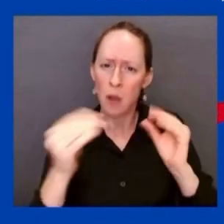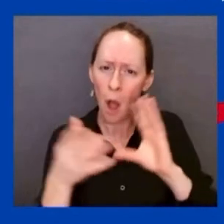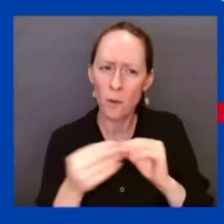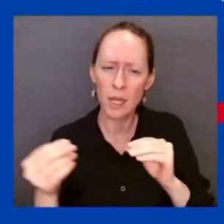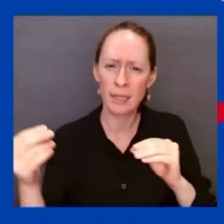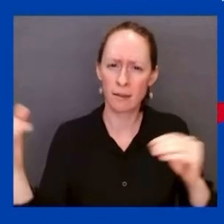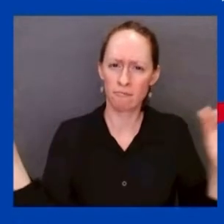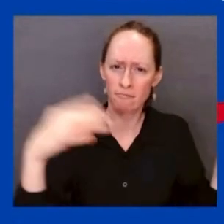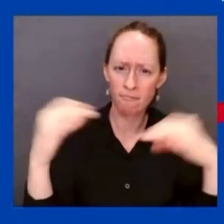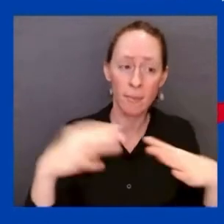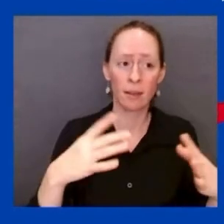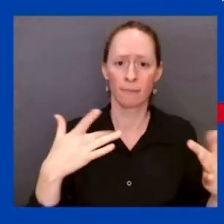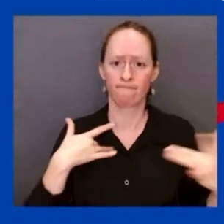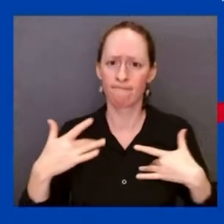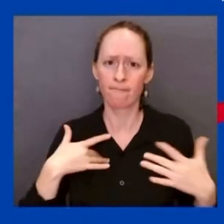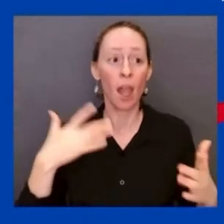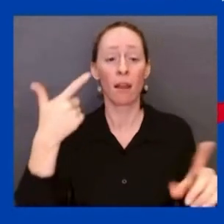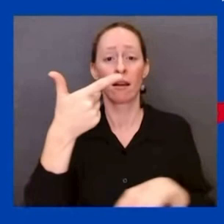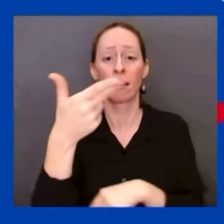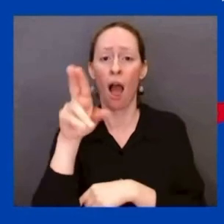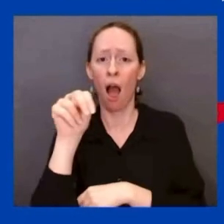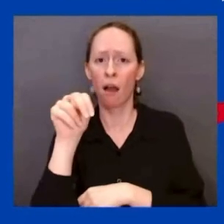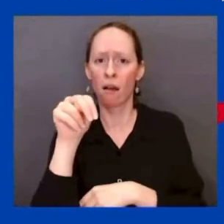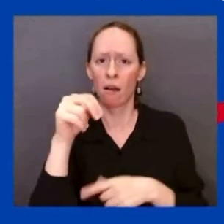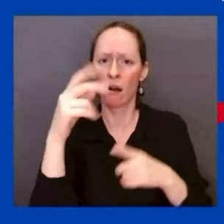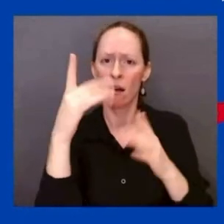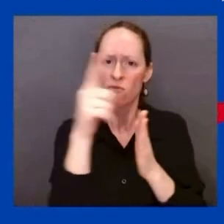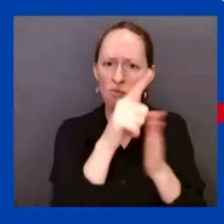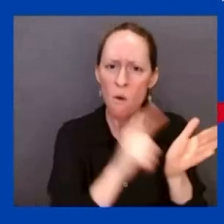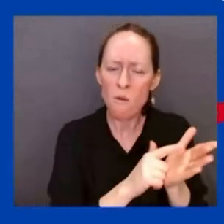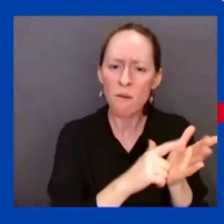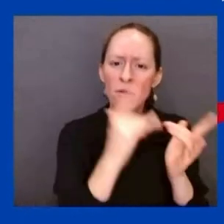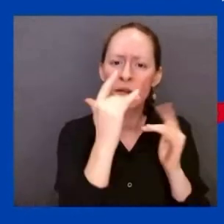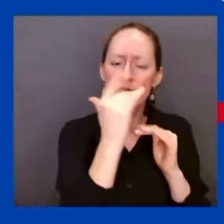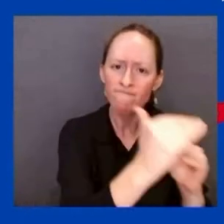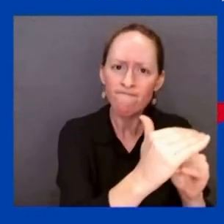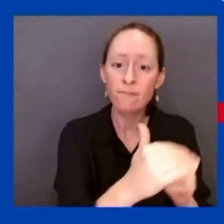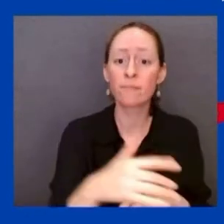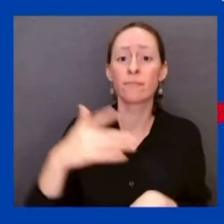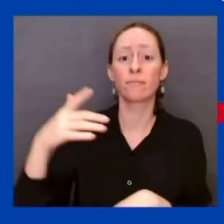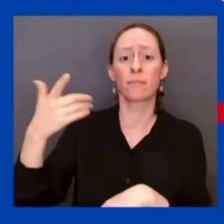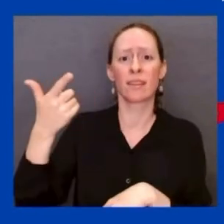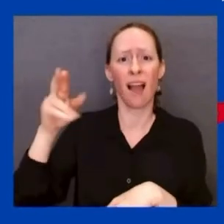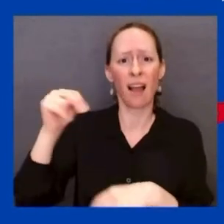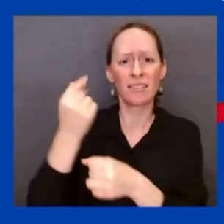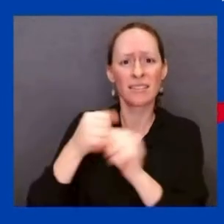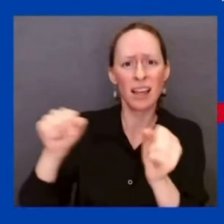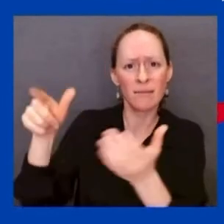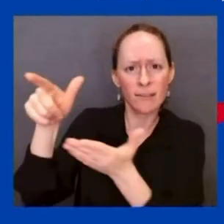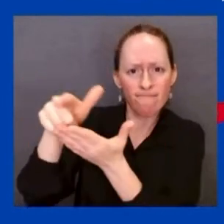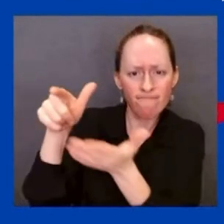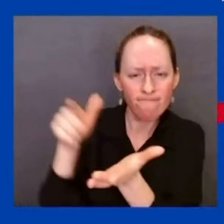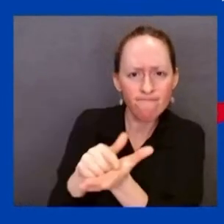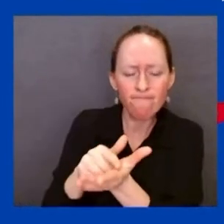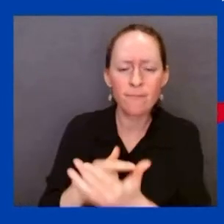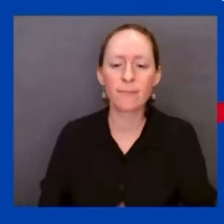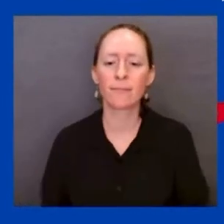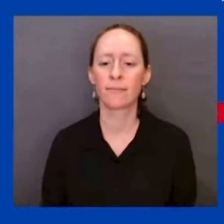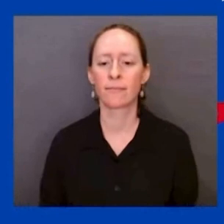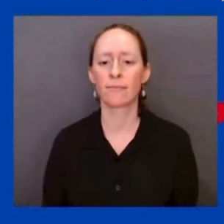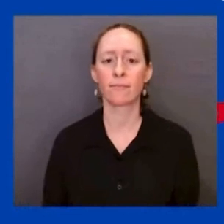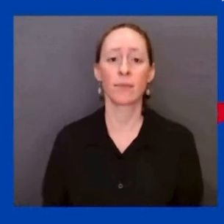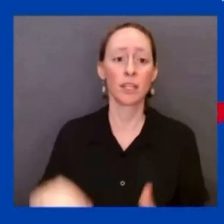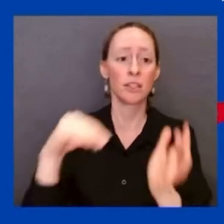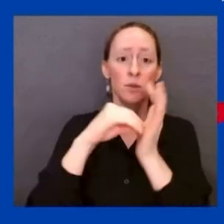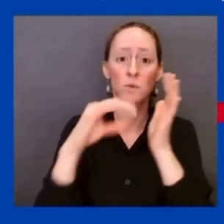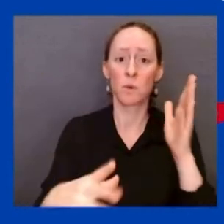our schools, pay. The Biden-Harris administration is listening, and we hear